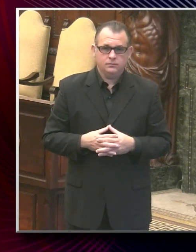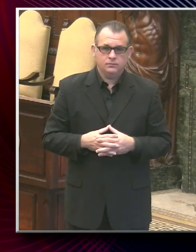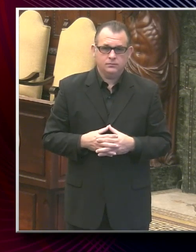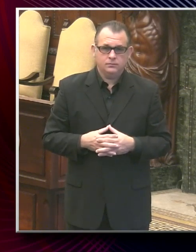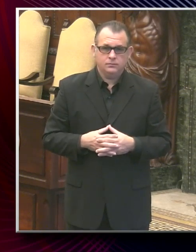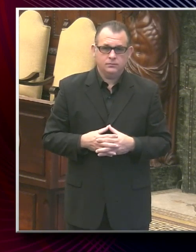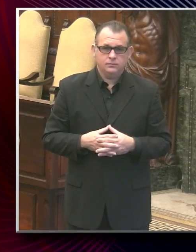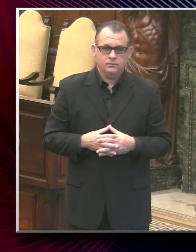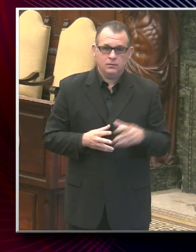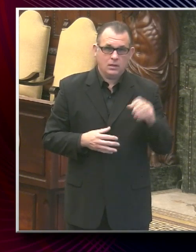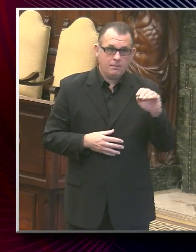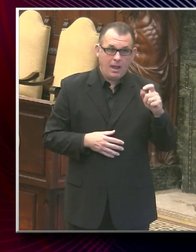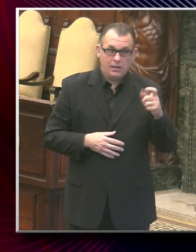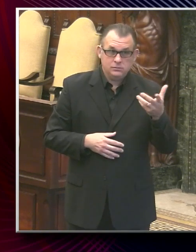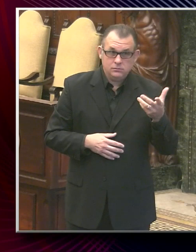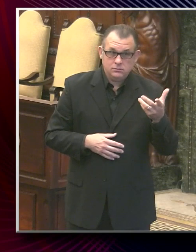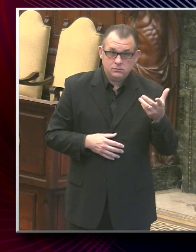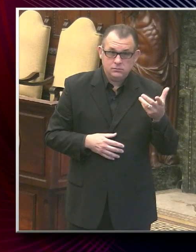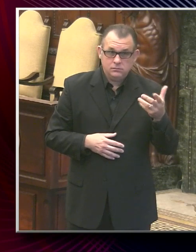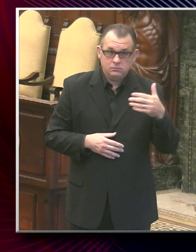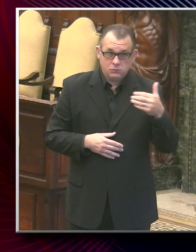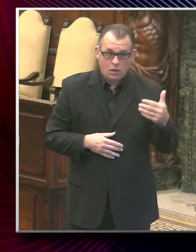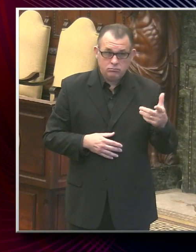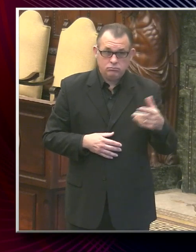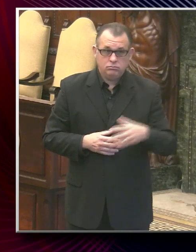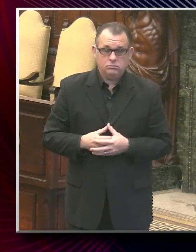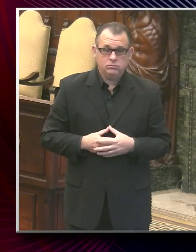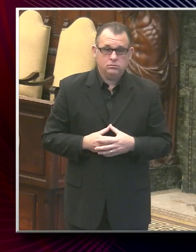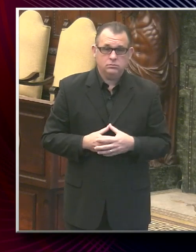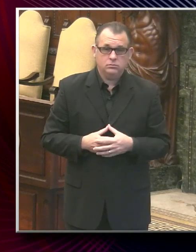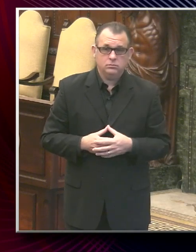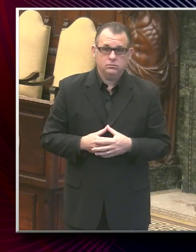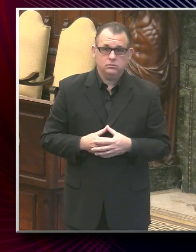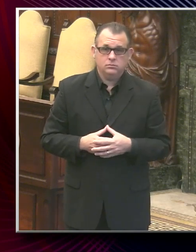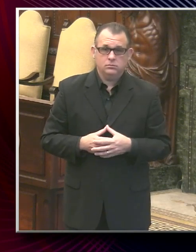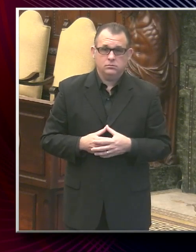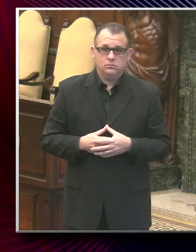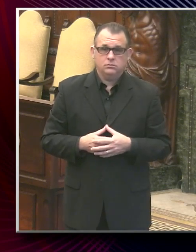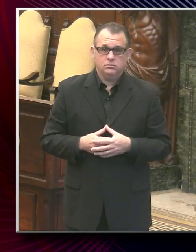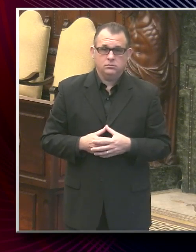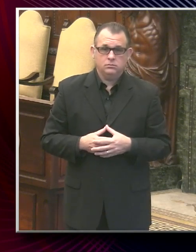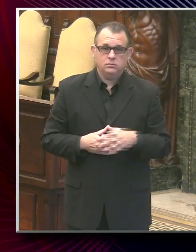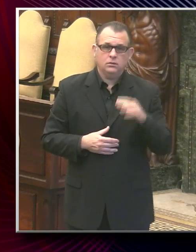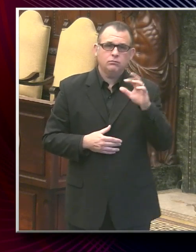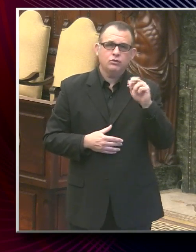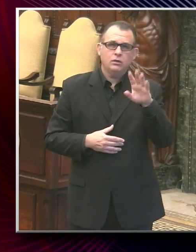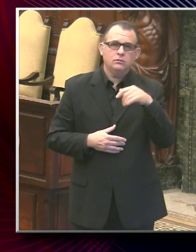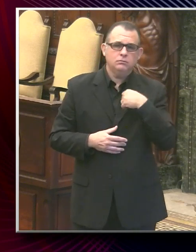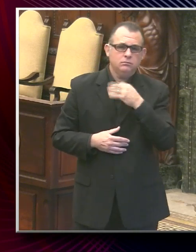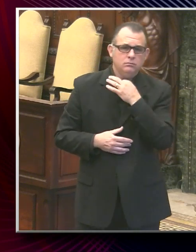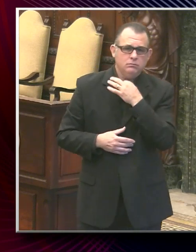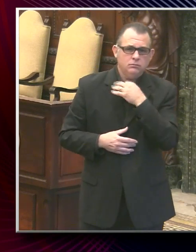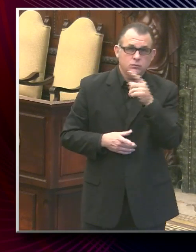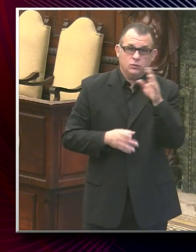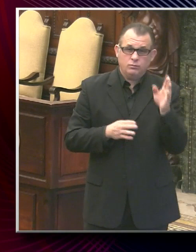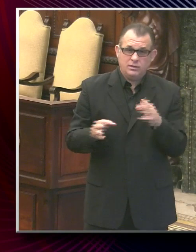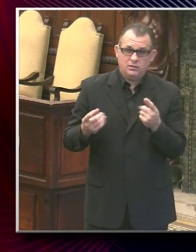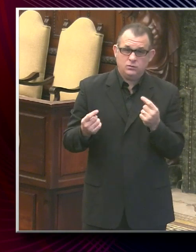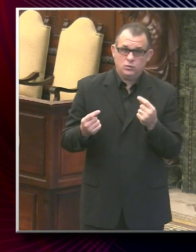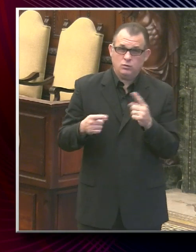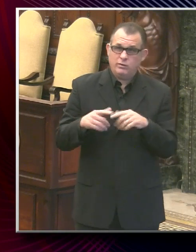Max? Hi, can you hear me? Yep. All right, Brian, just out of curiosity, what do you plan on doing after you leave